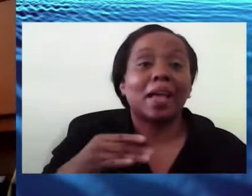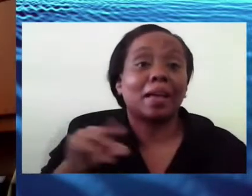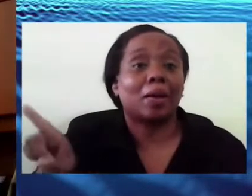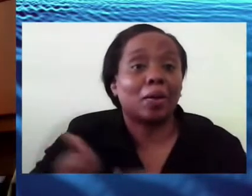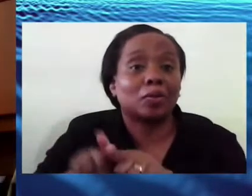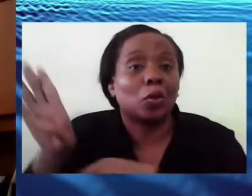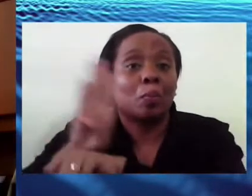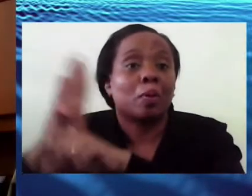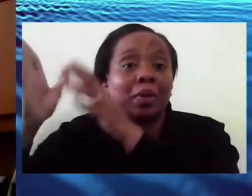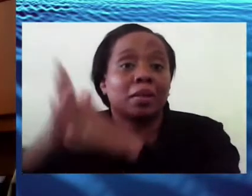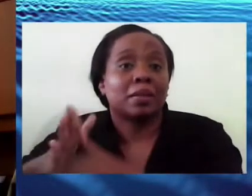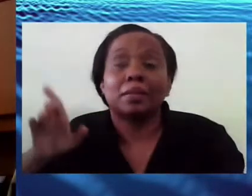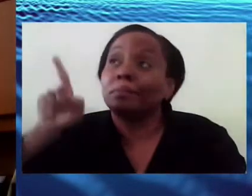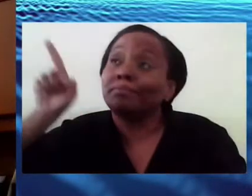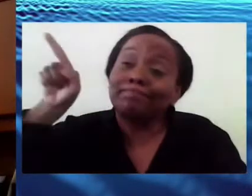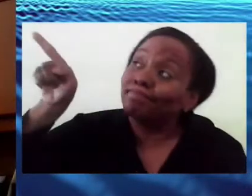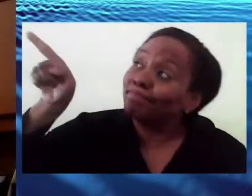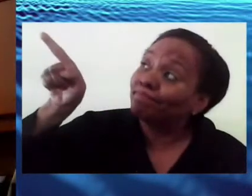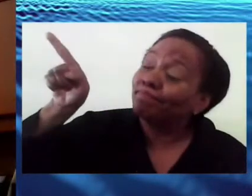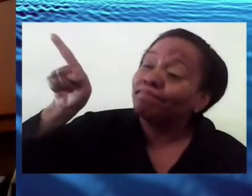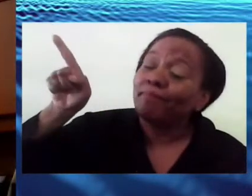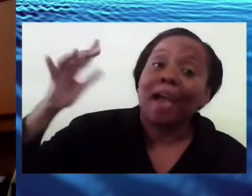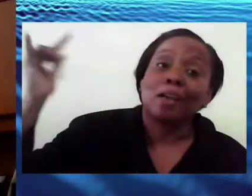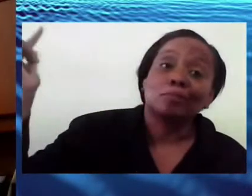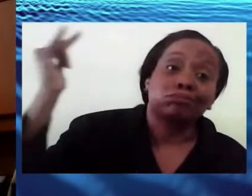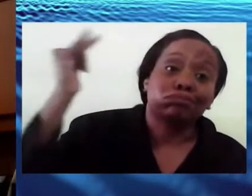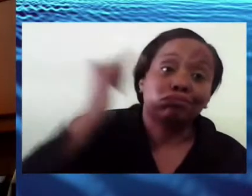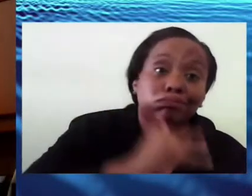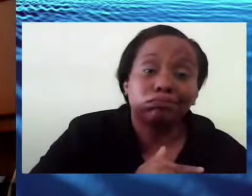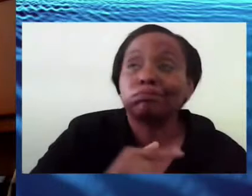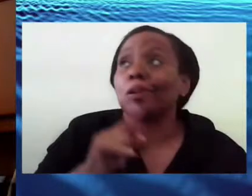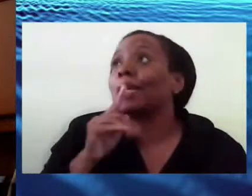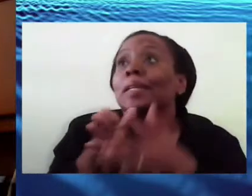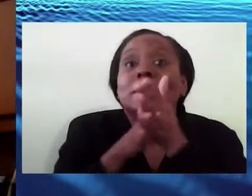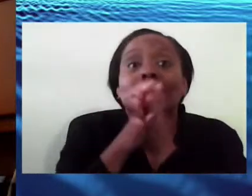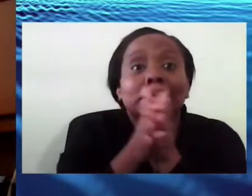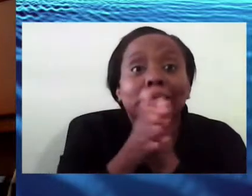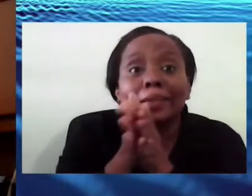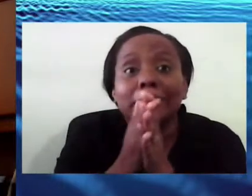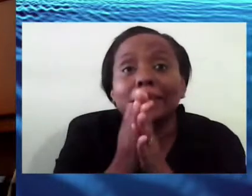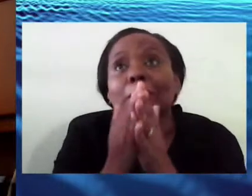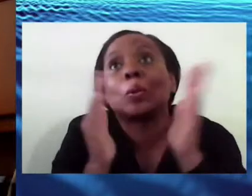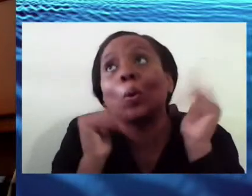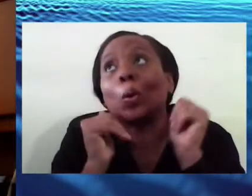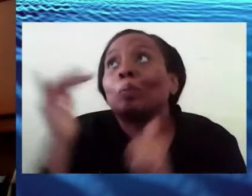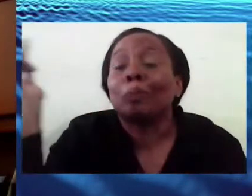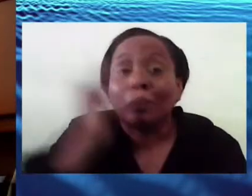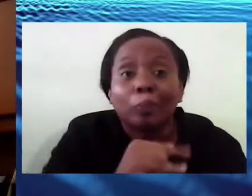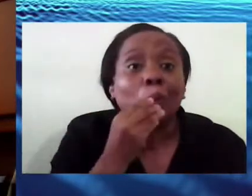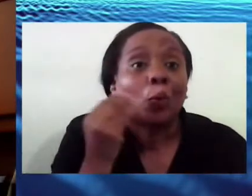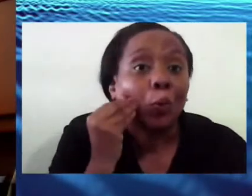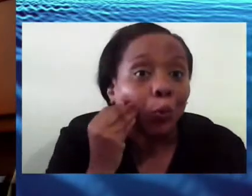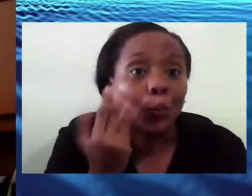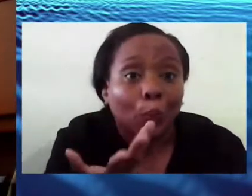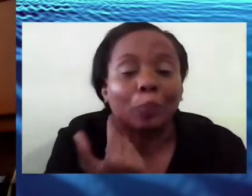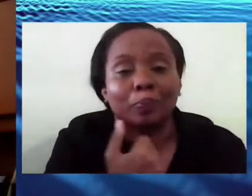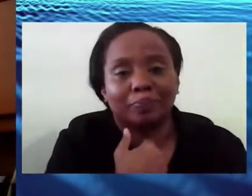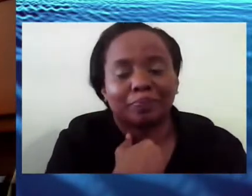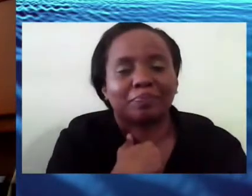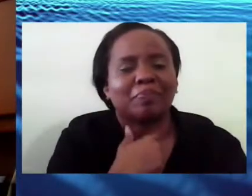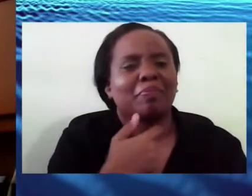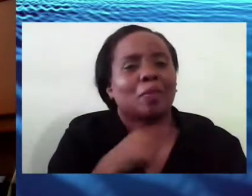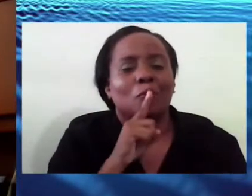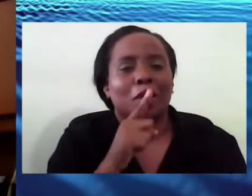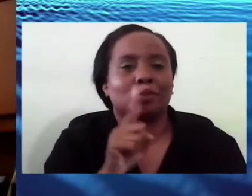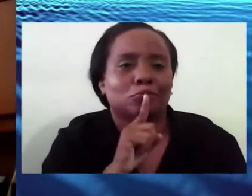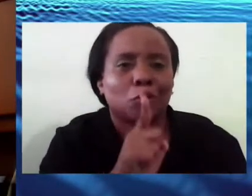We have a number of Barbadians who would have traveled abroad and have been eagerly awaiting the reopening of the Adams International Airport. And so I'm sure that